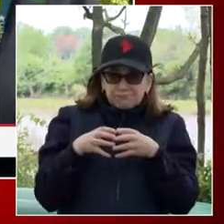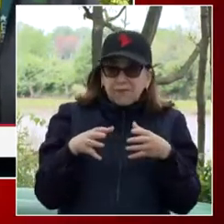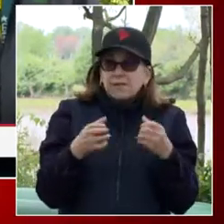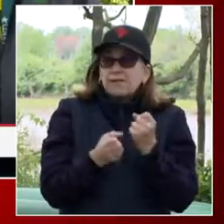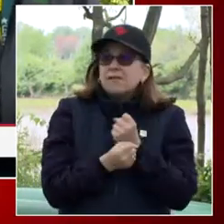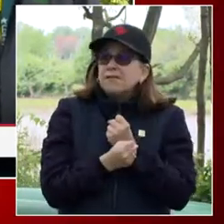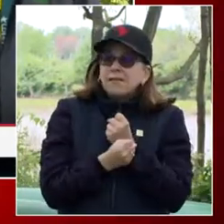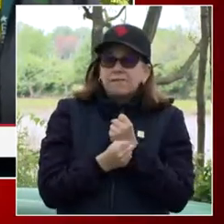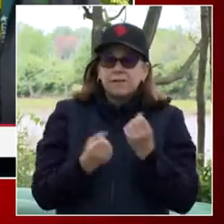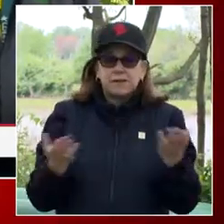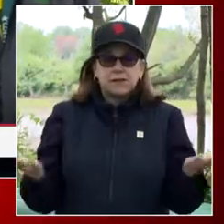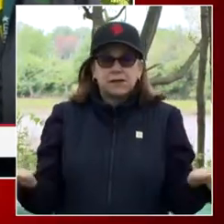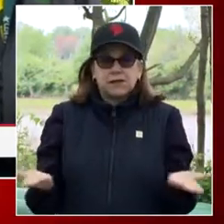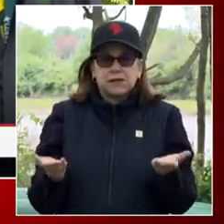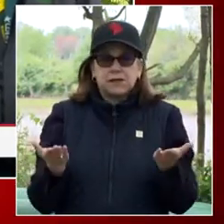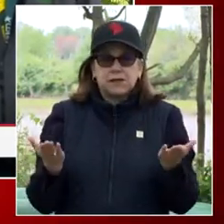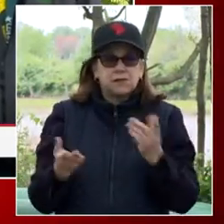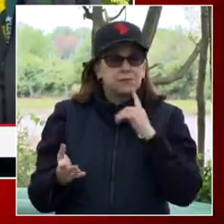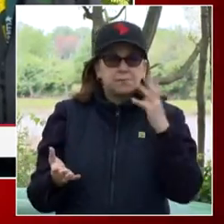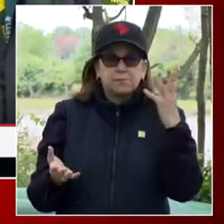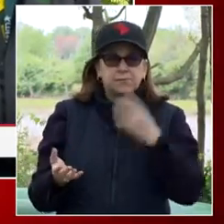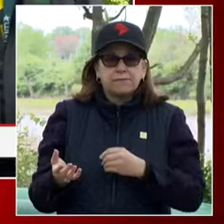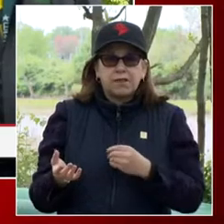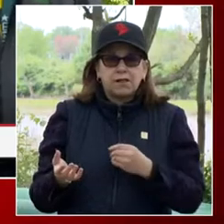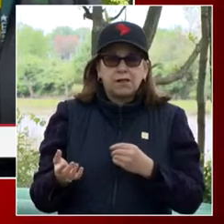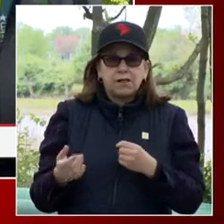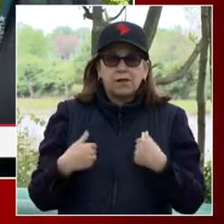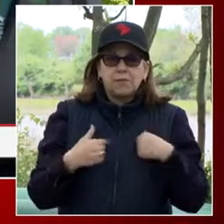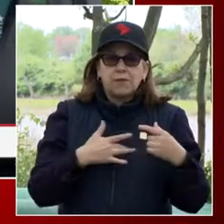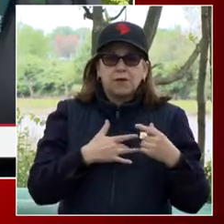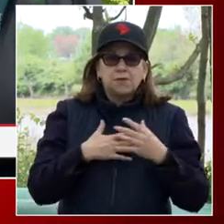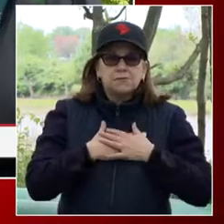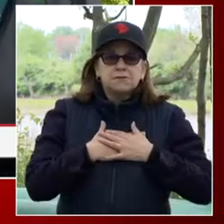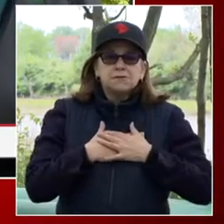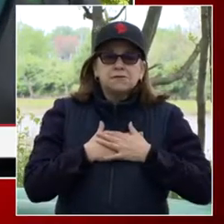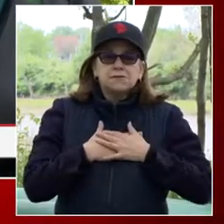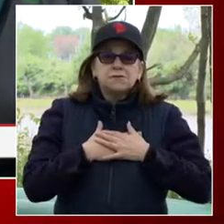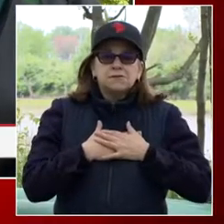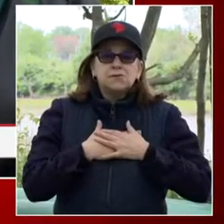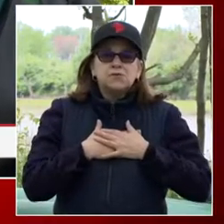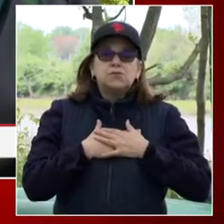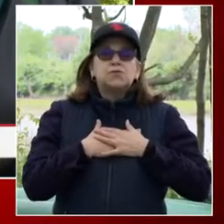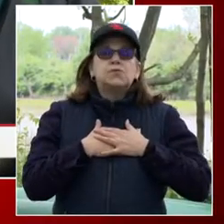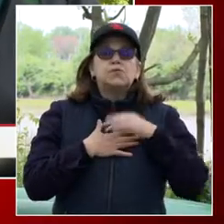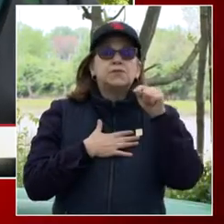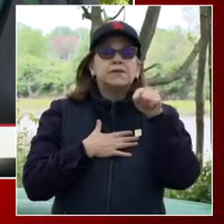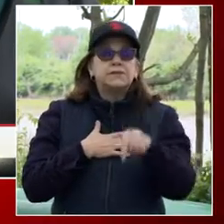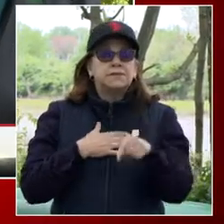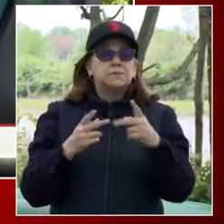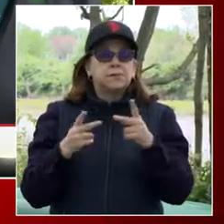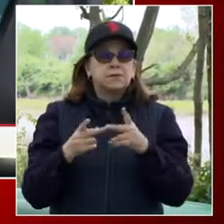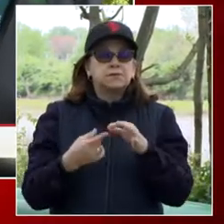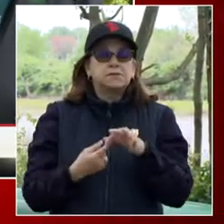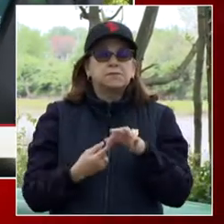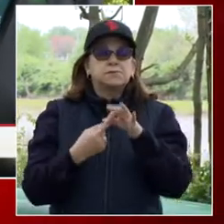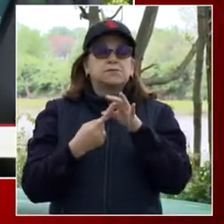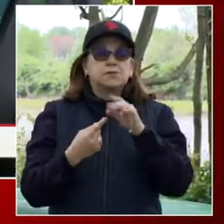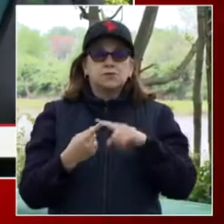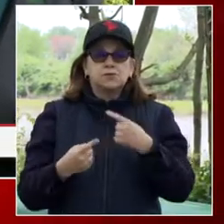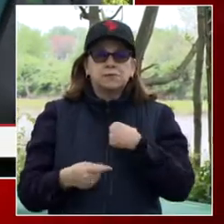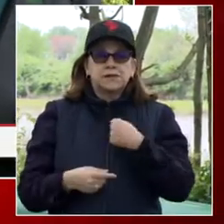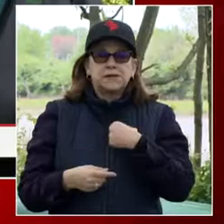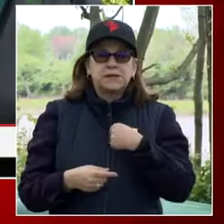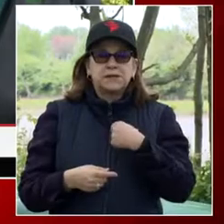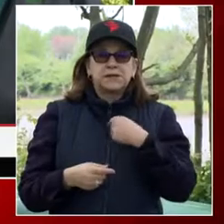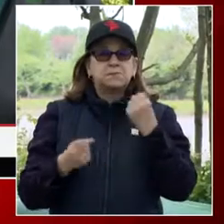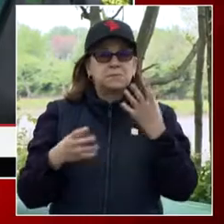space it fills my heart. This place is very special. There are lots of special places, but